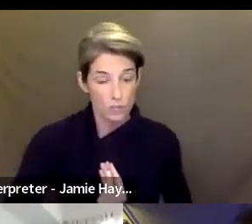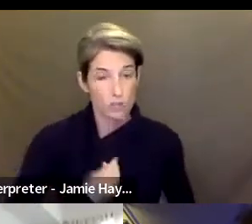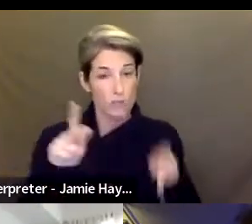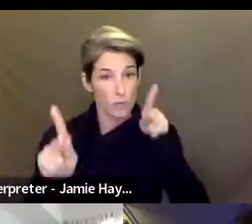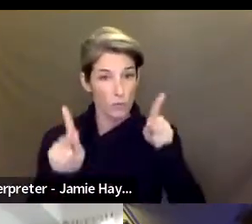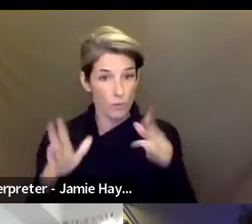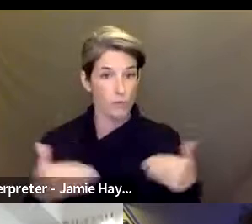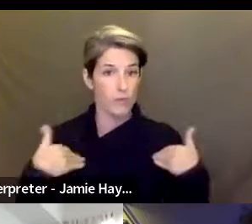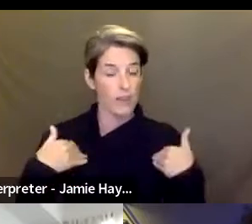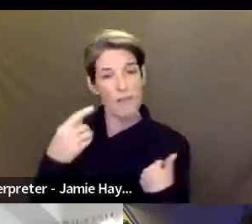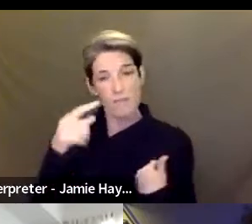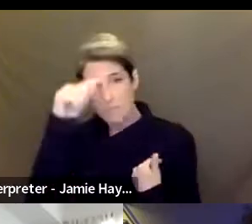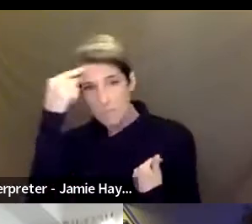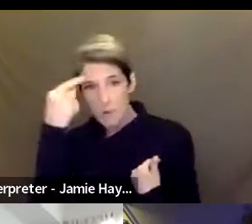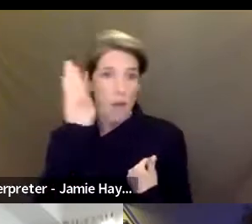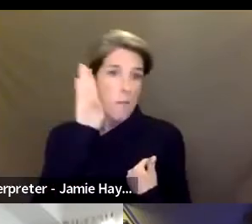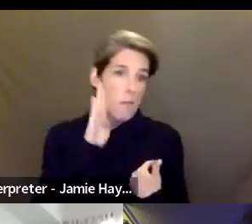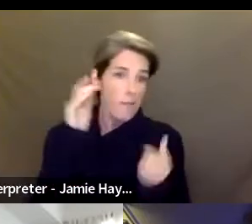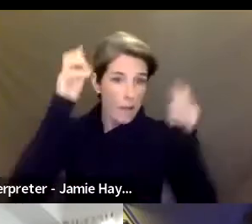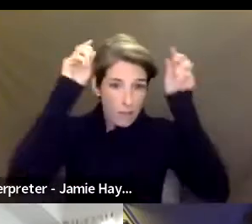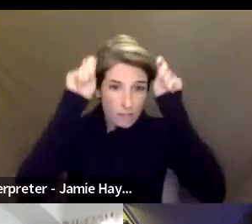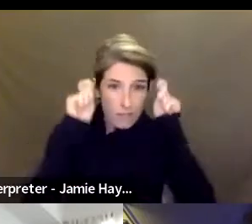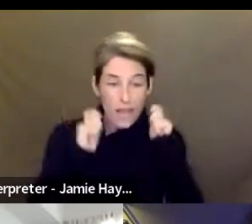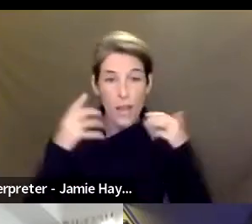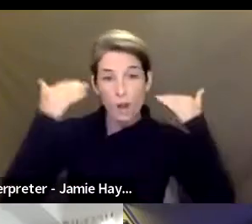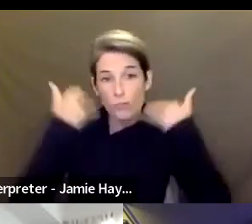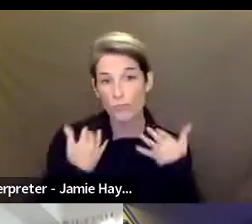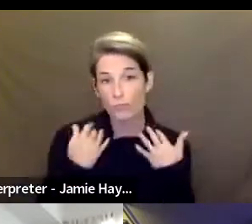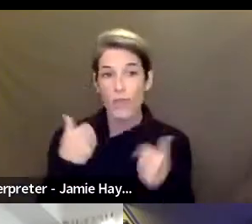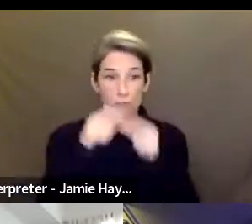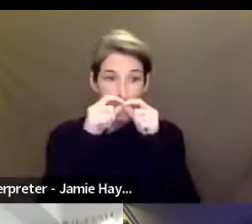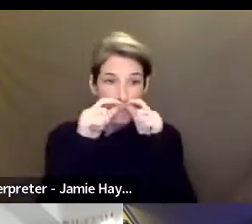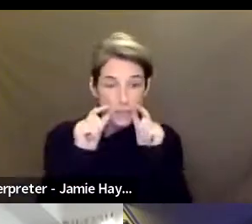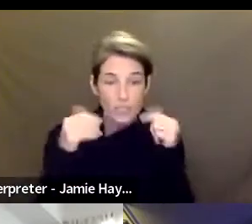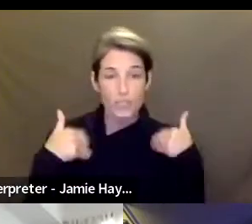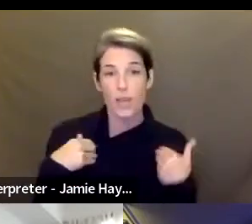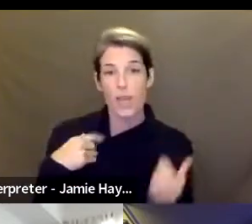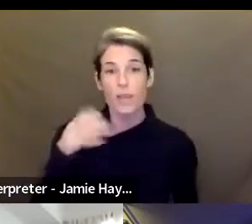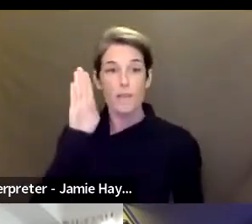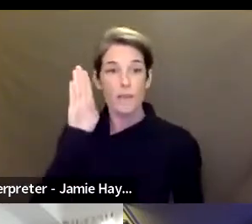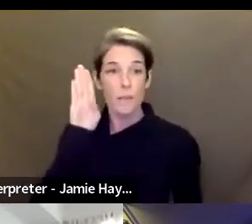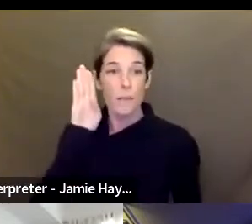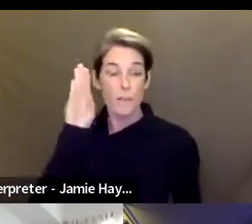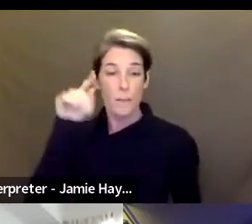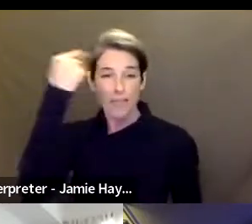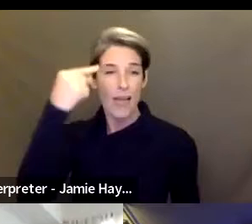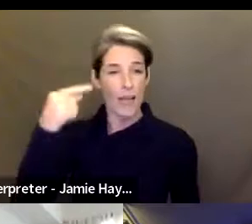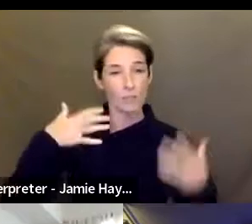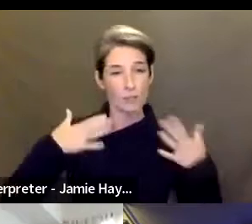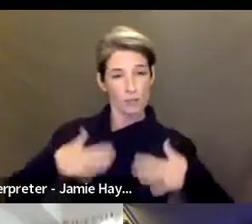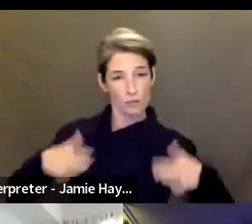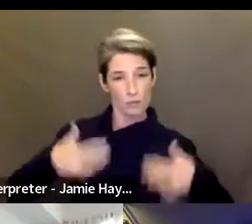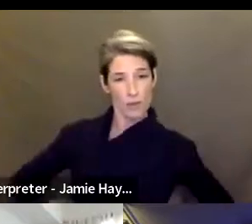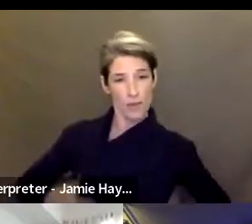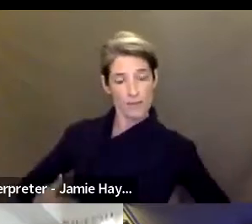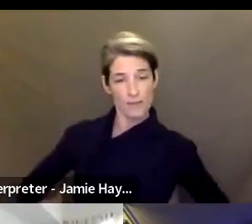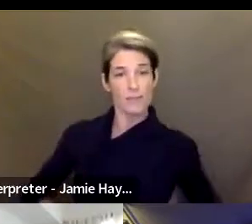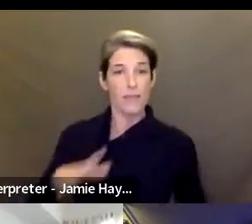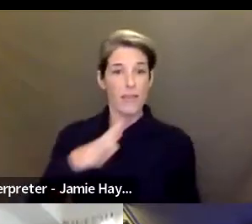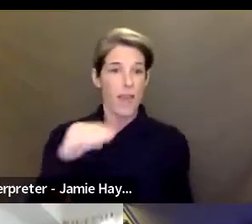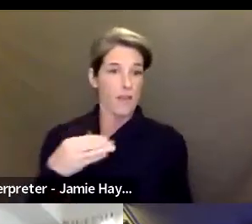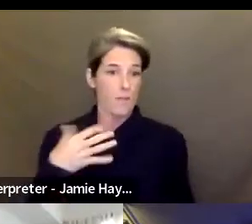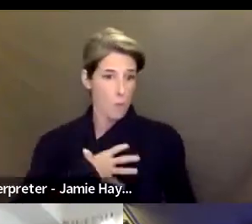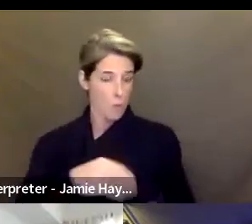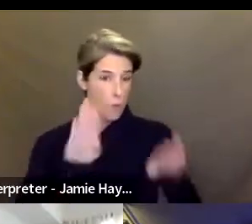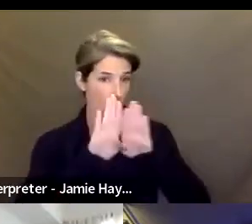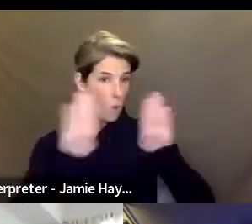my shoulders. I have some facial hair today, and I'm wearing a black dress, and I'm sitting in front of some white walls with some